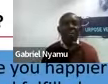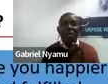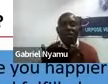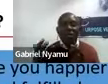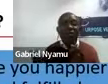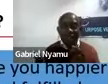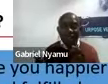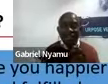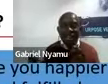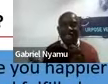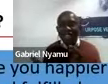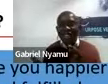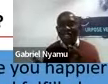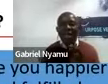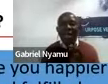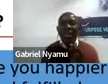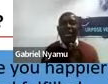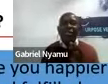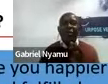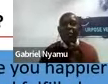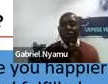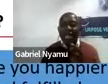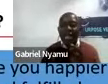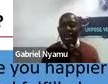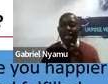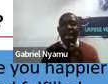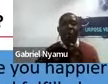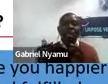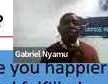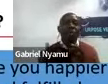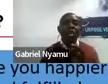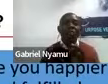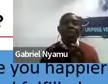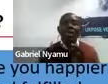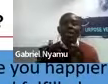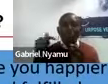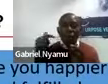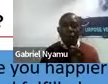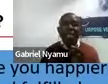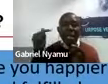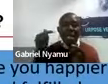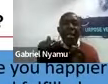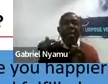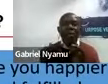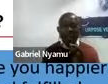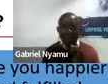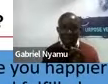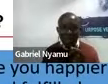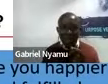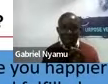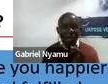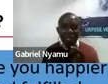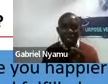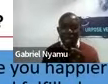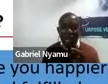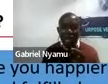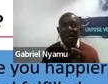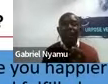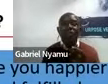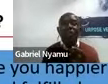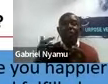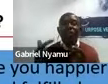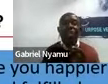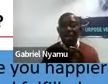resign later, maybe 2015 is when I resigned. But through those years, I was actually using the opportunity in the employment still, without